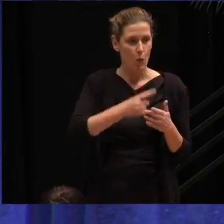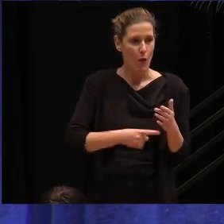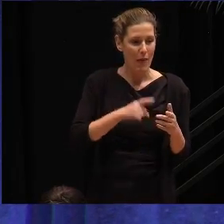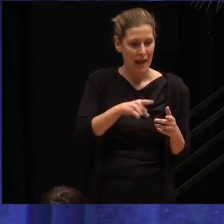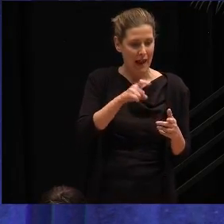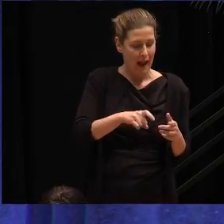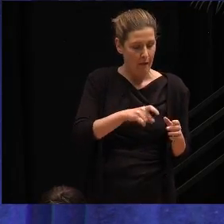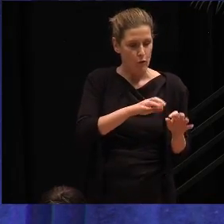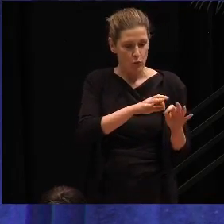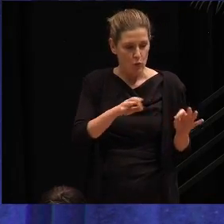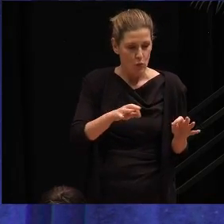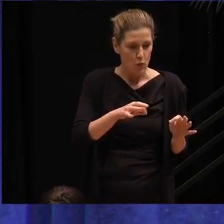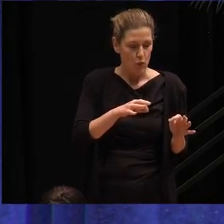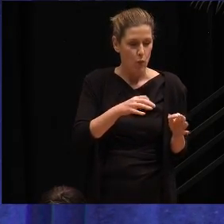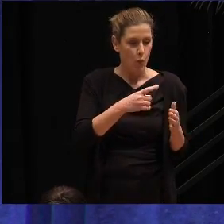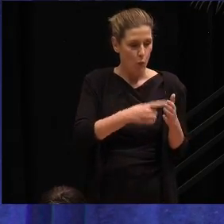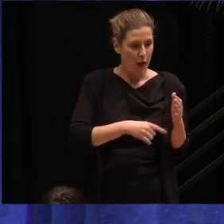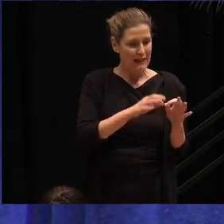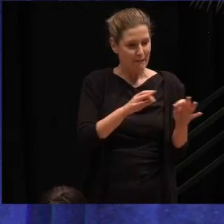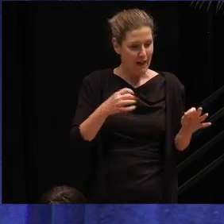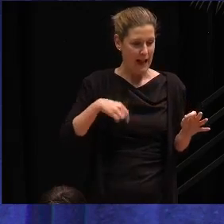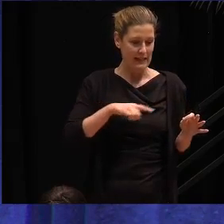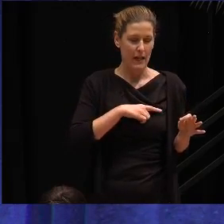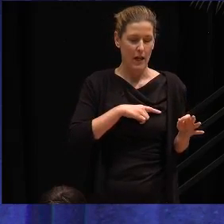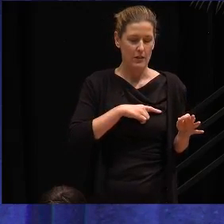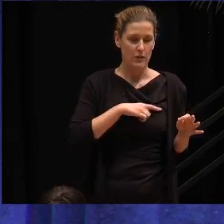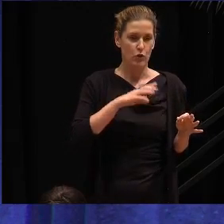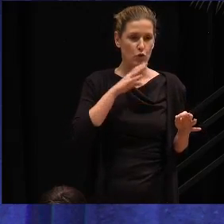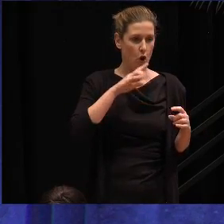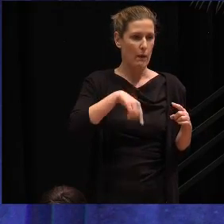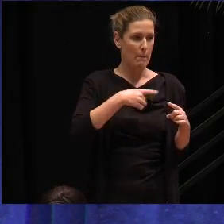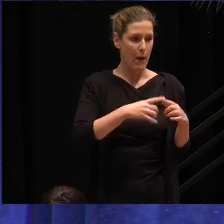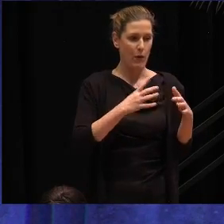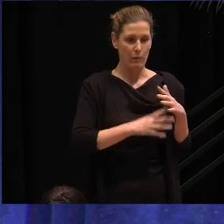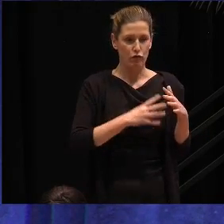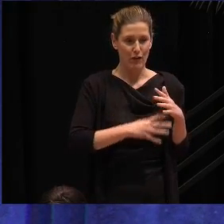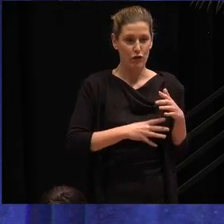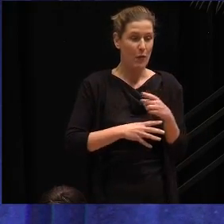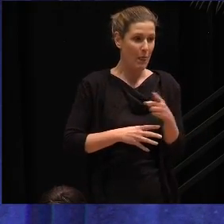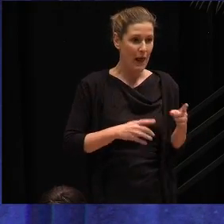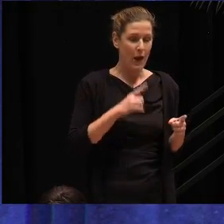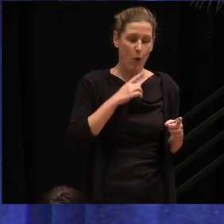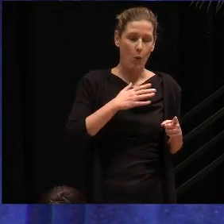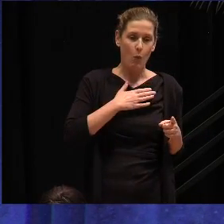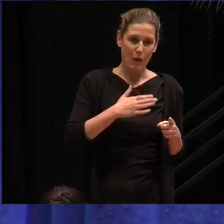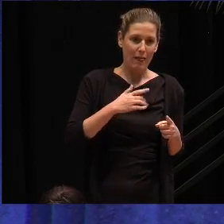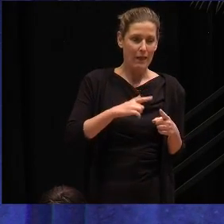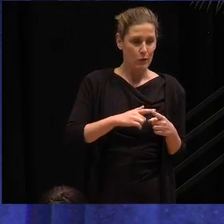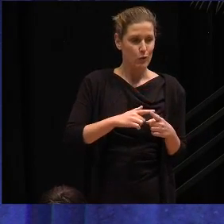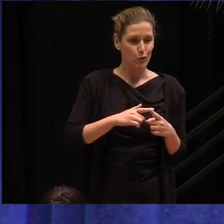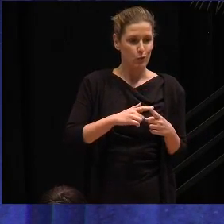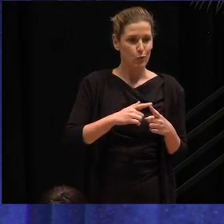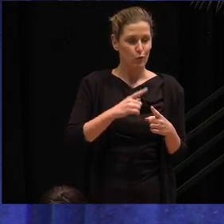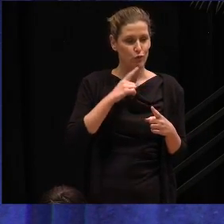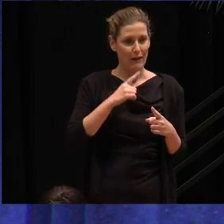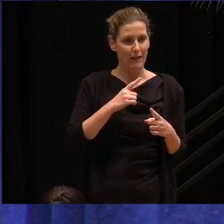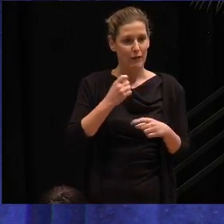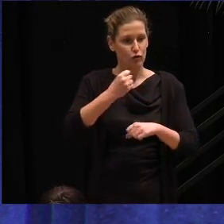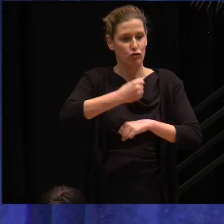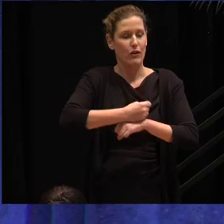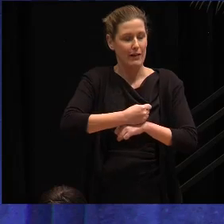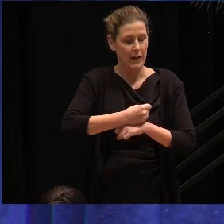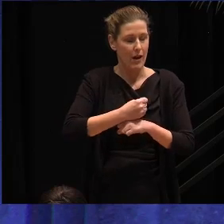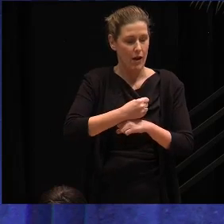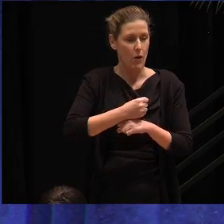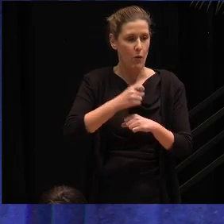as a country, which is immigration, by saying that they're willing to shut down the government over this DACA fight. That's something that folks that have been fighting for human and immigrant